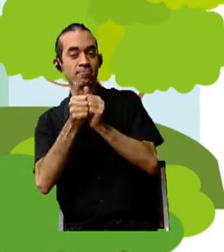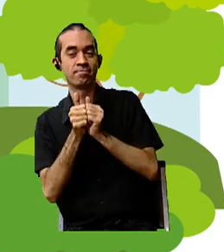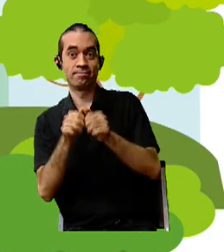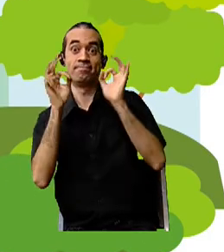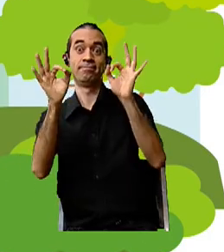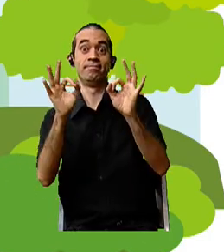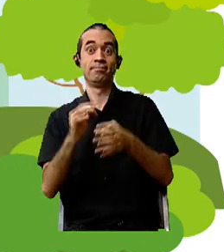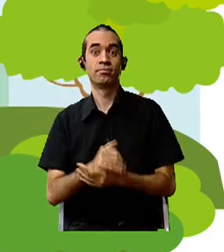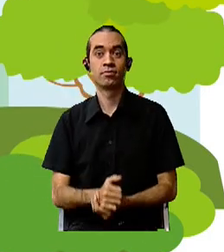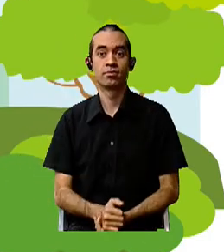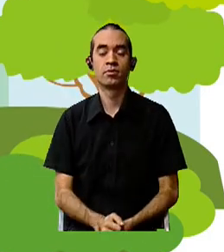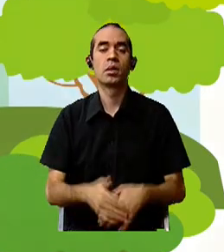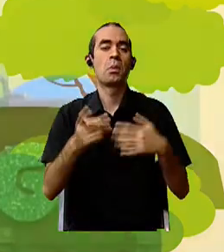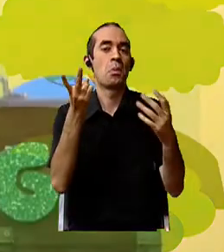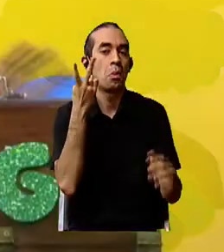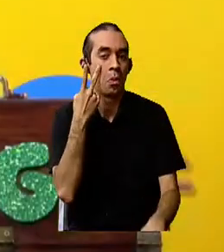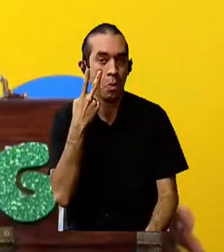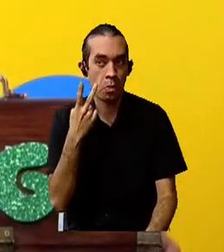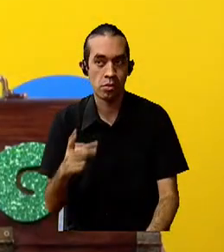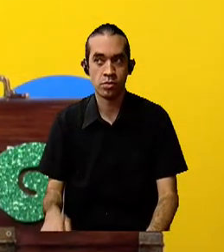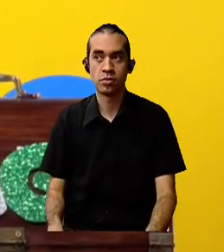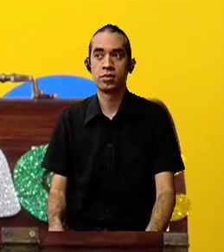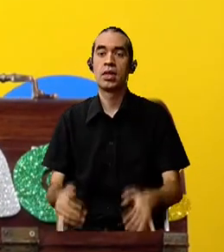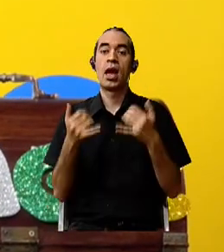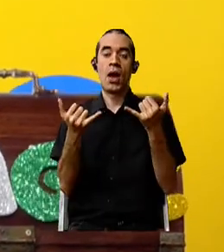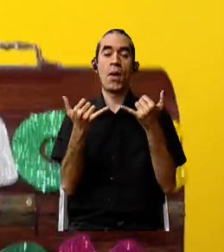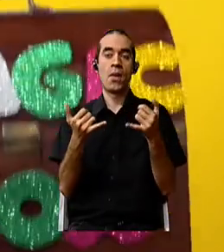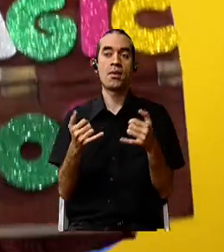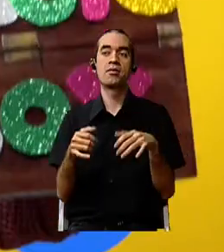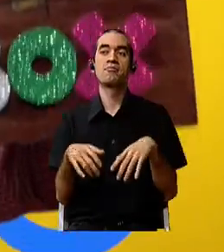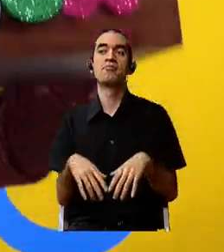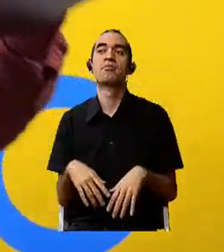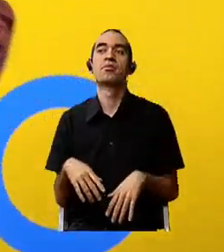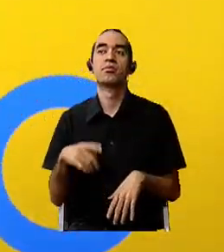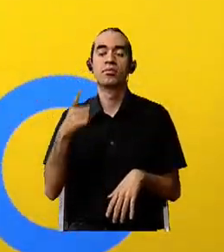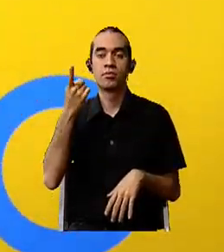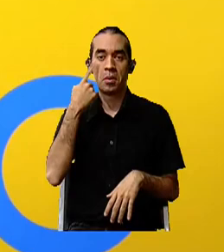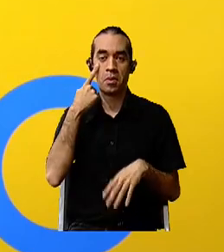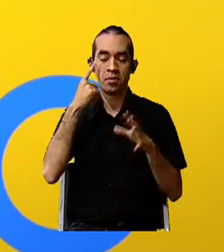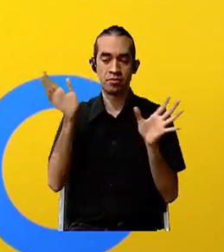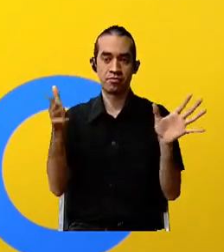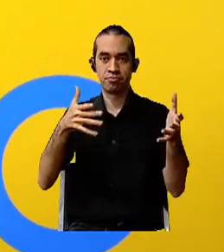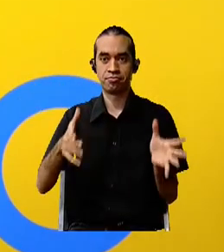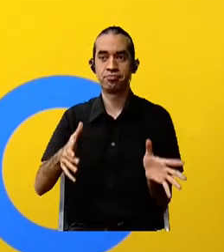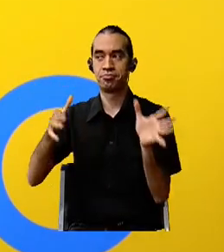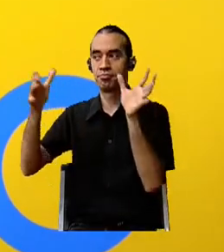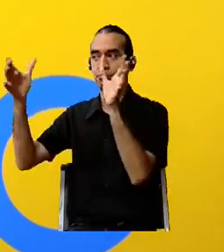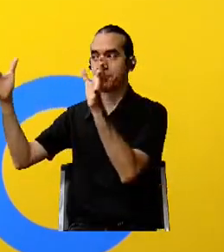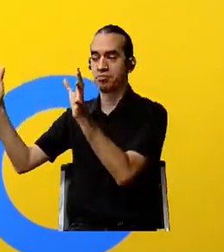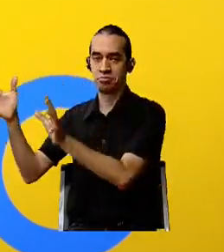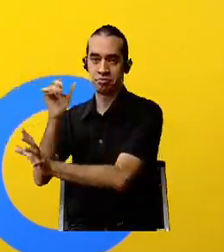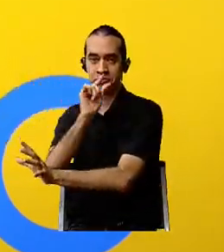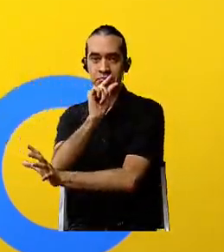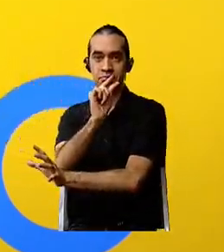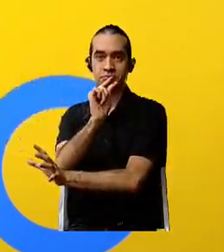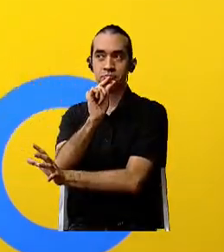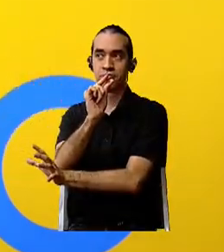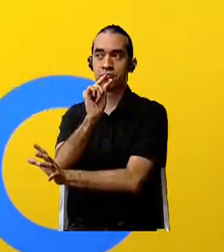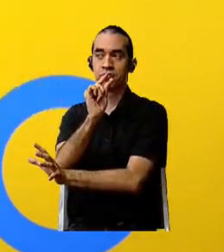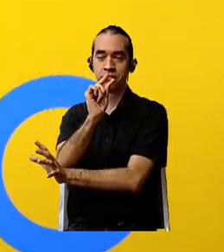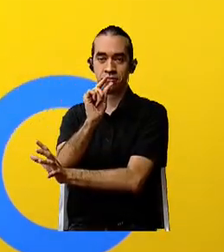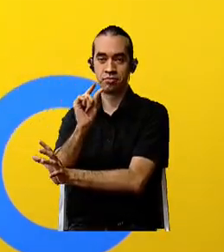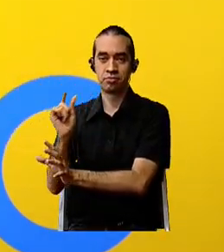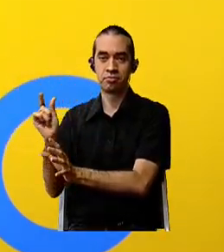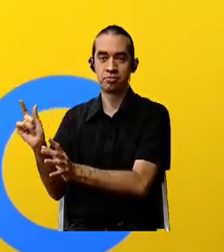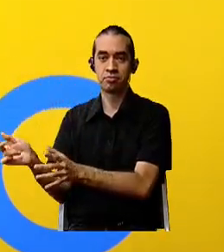Chuli. Now, I'm going to place this magic box, Chuli, just right here. Just give me a second, please. I'm going to put it